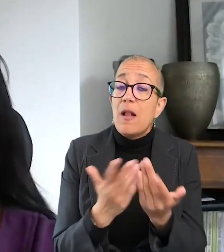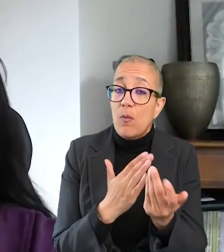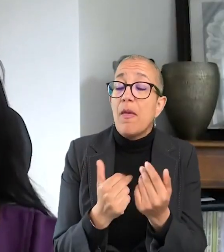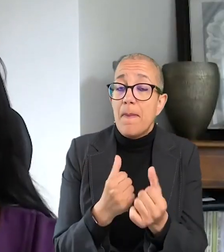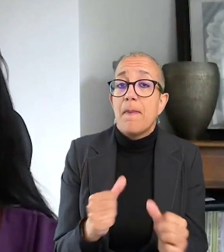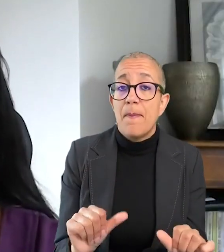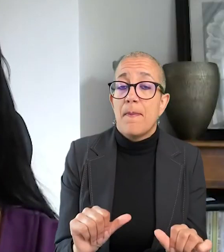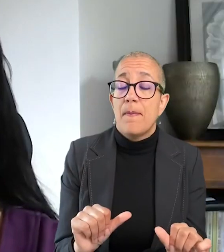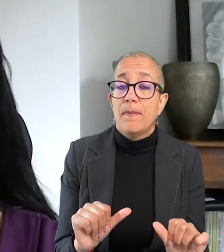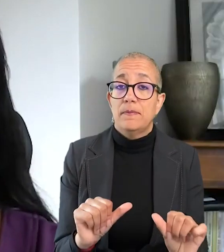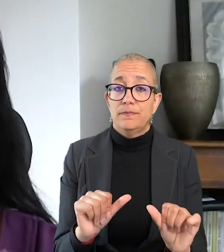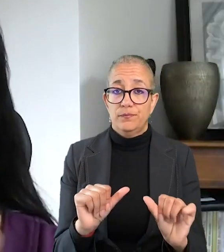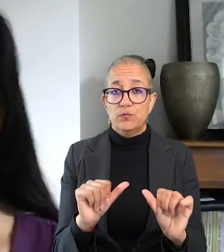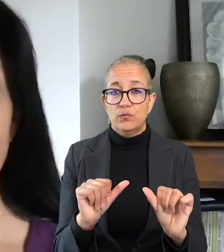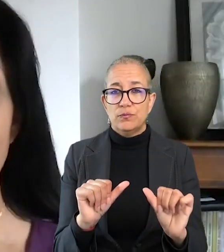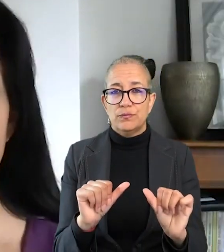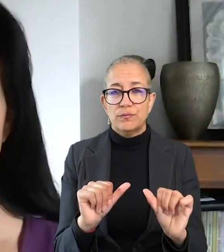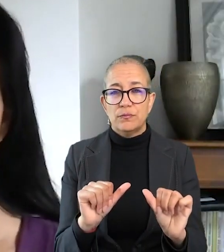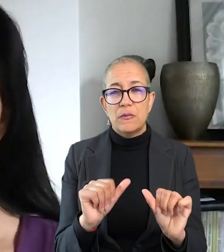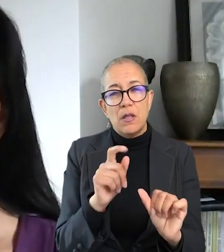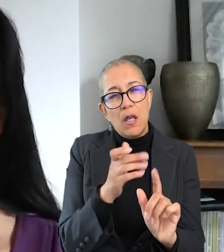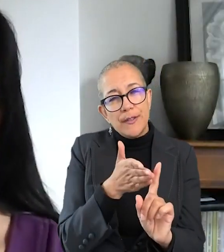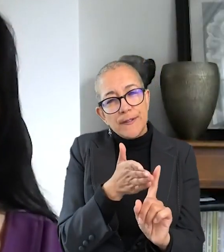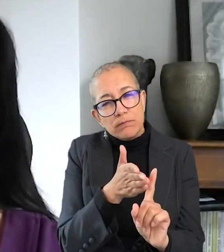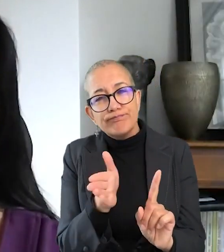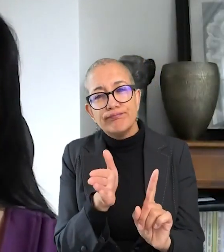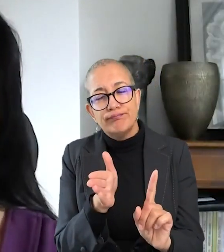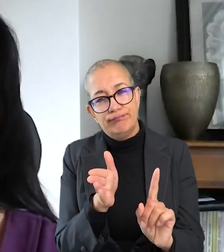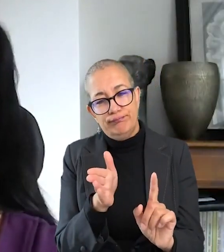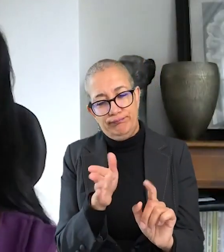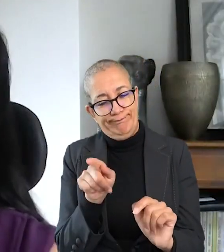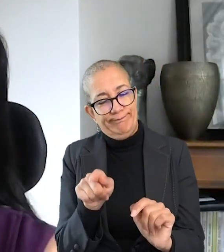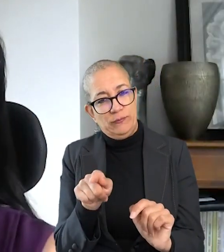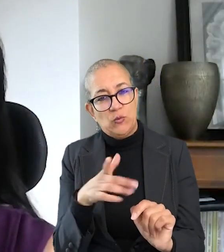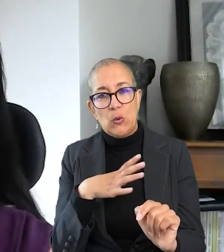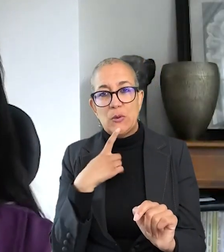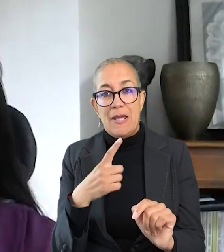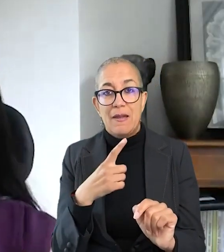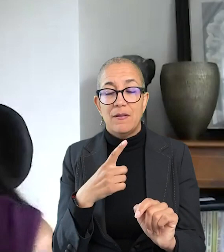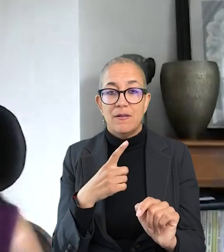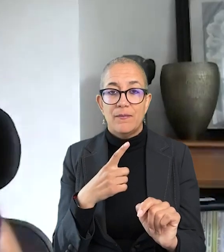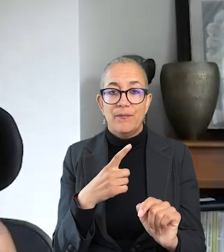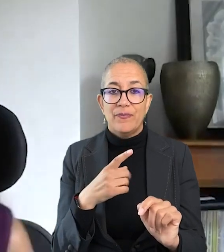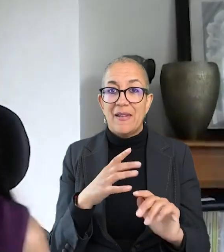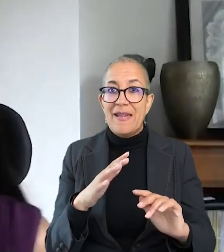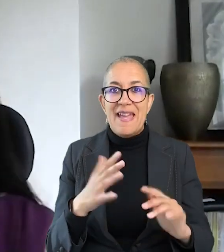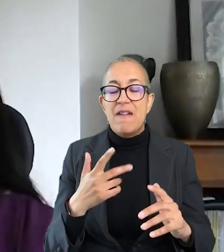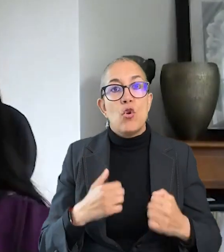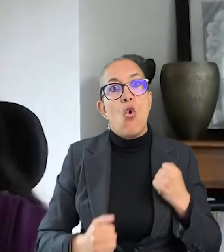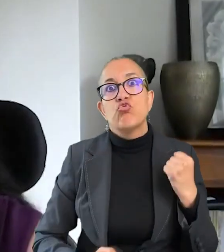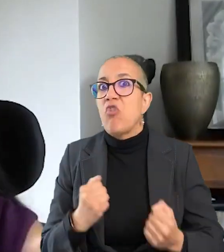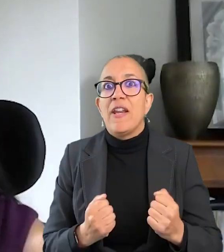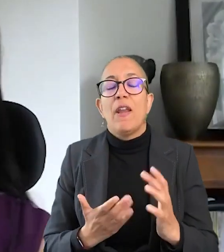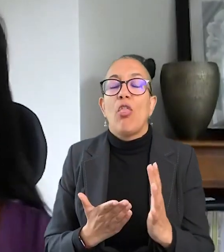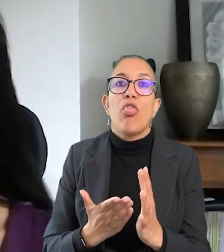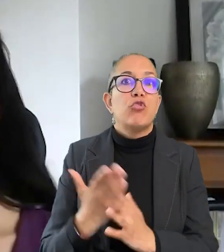them. On a slightly sideways note, what I wanted to say, apart from that, is that if it isn't running through fields of